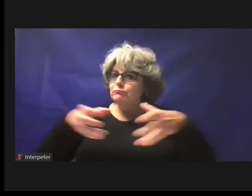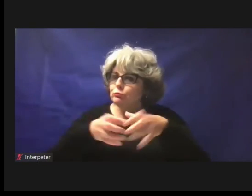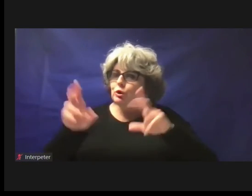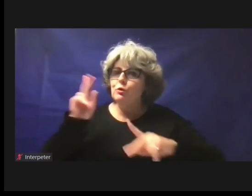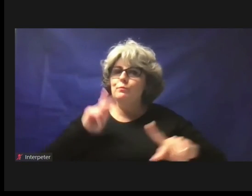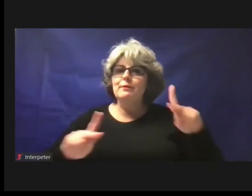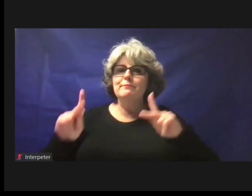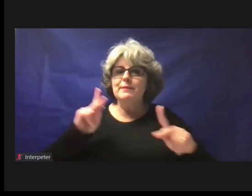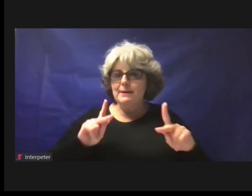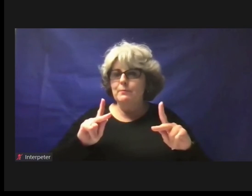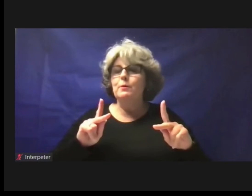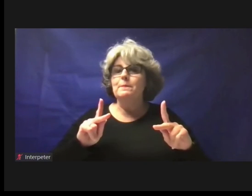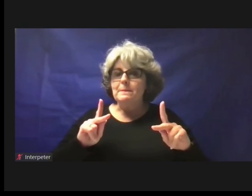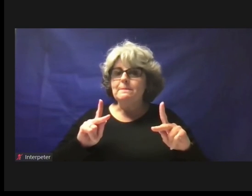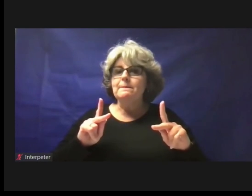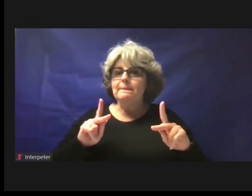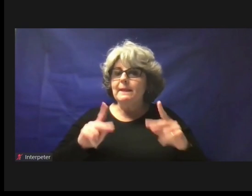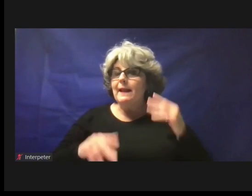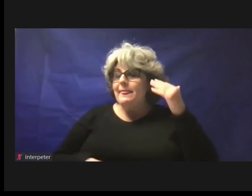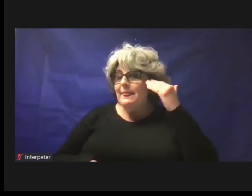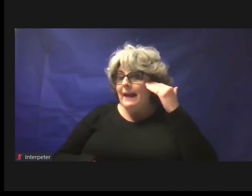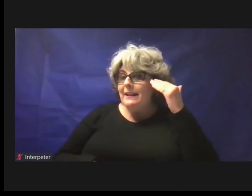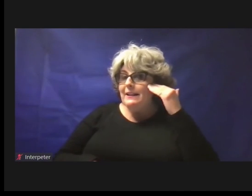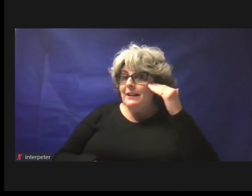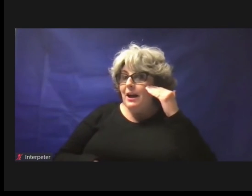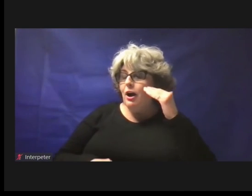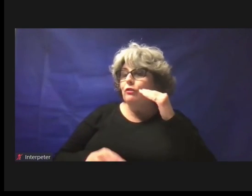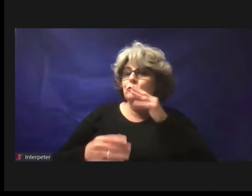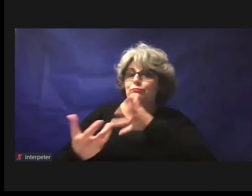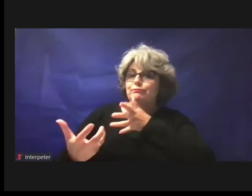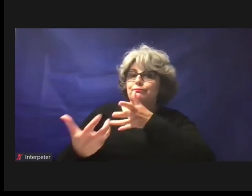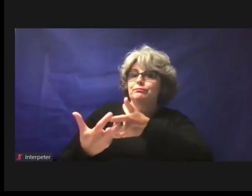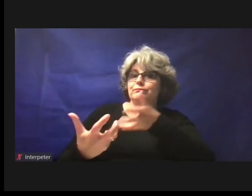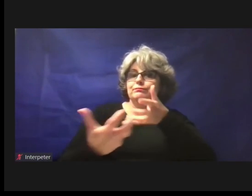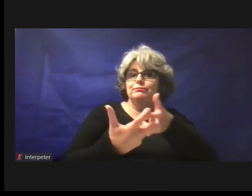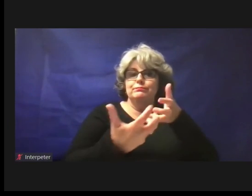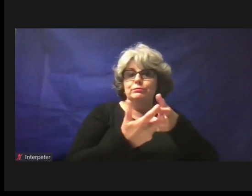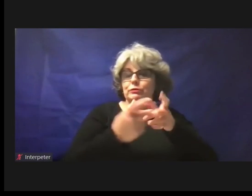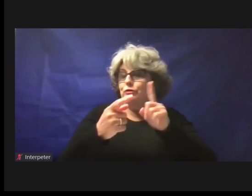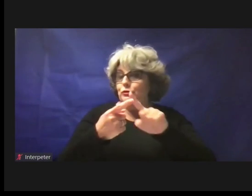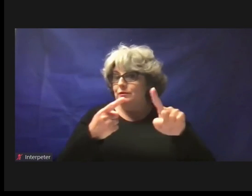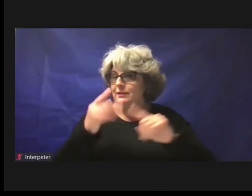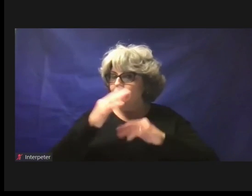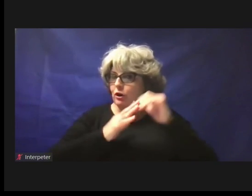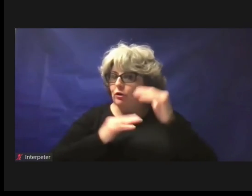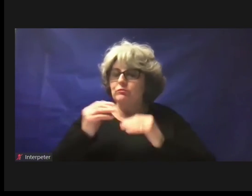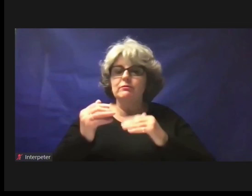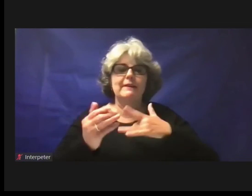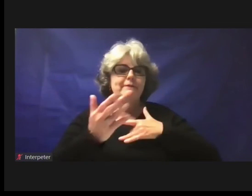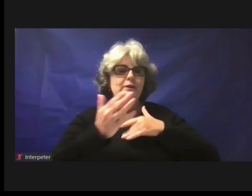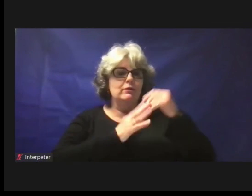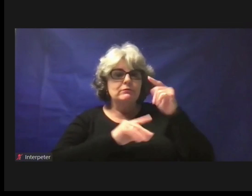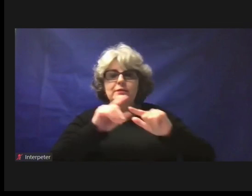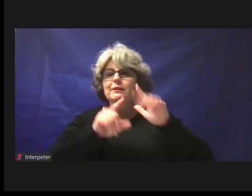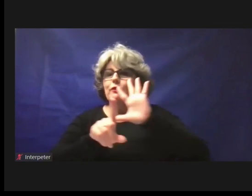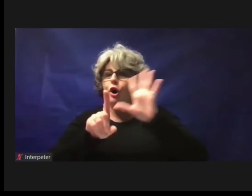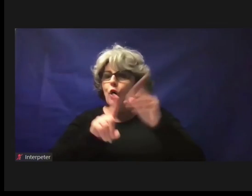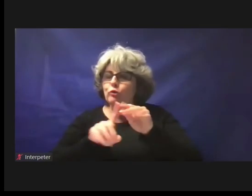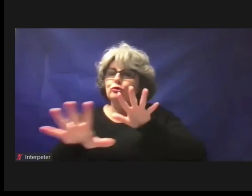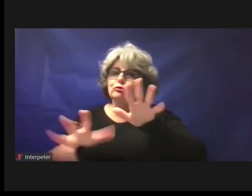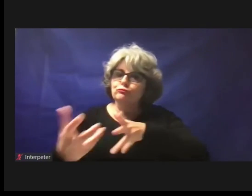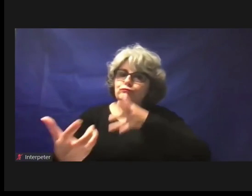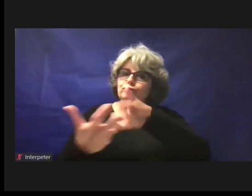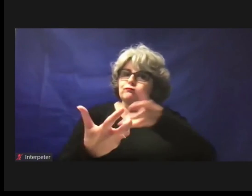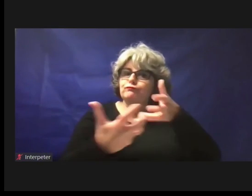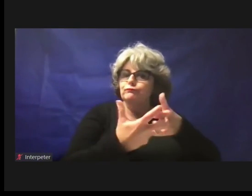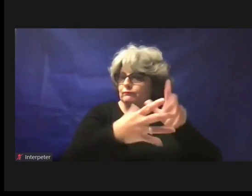people. They know what it's like to acclimate to other cultures. They're comfortable with people from other cultures,